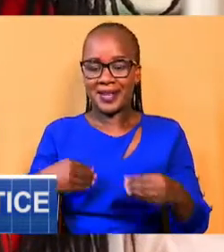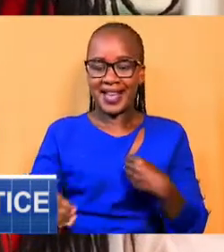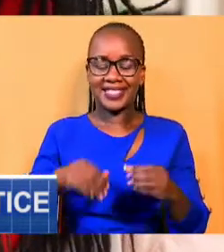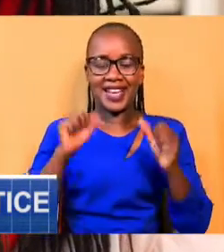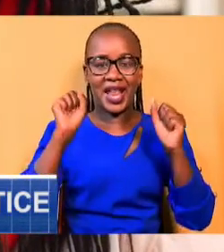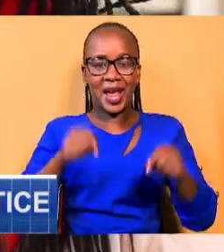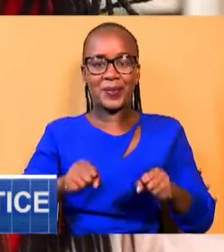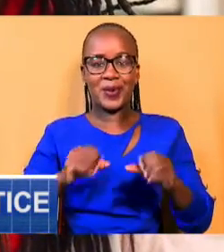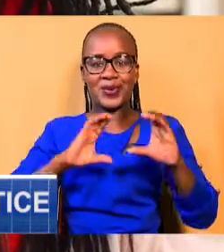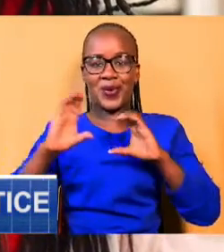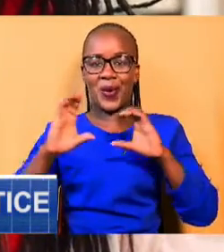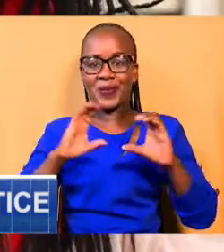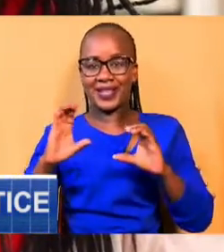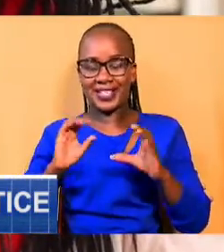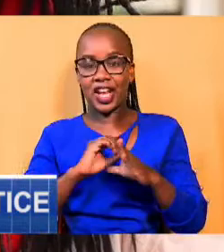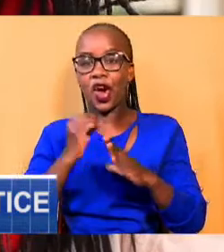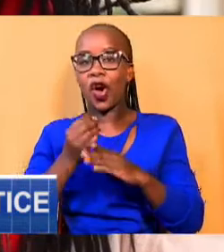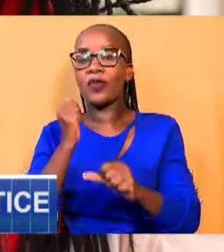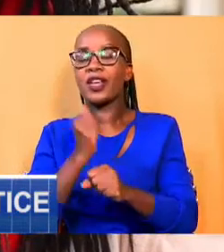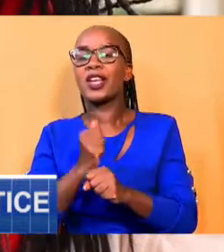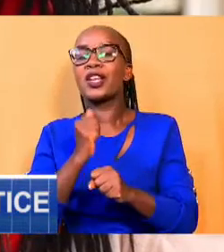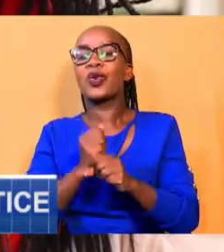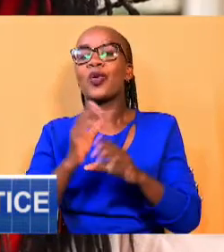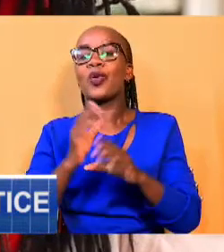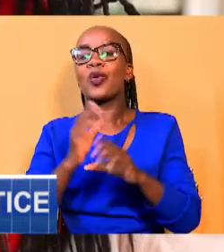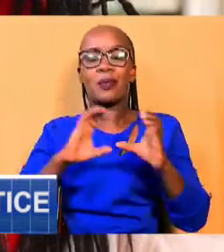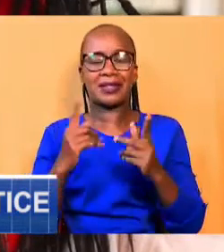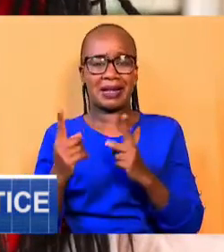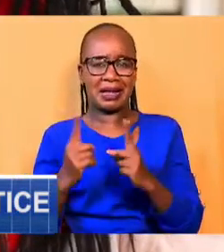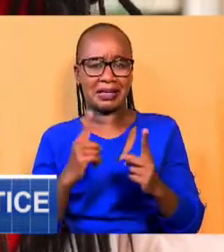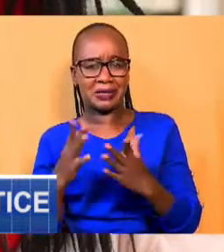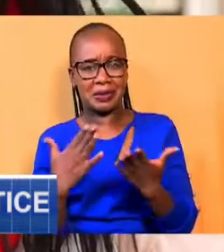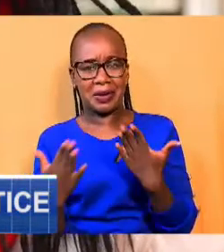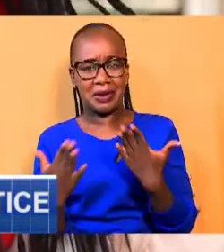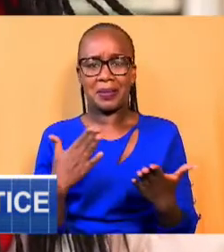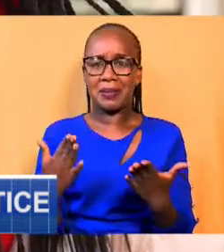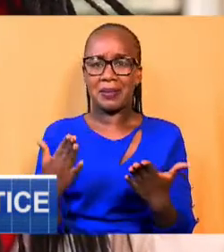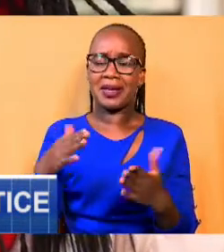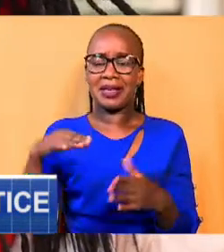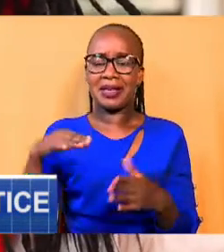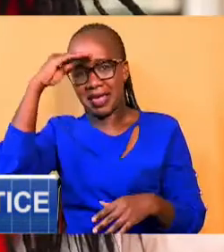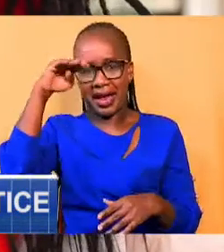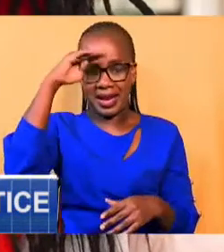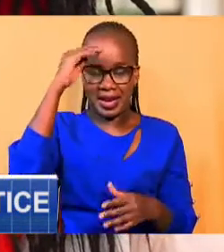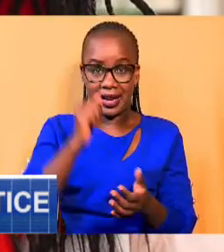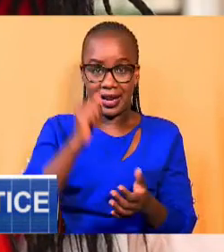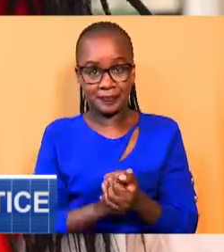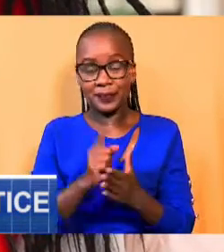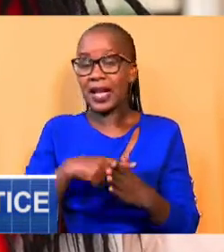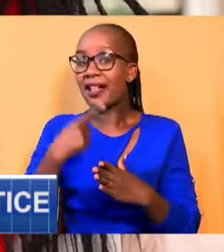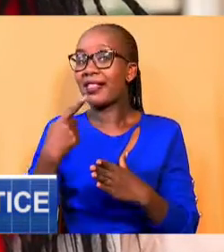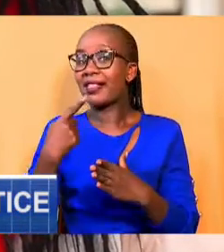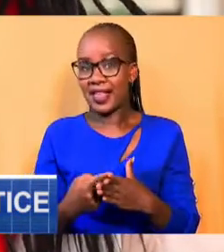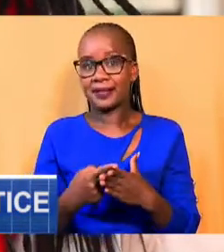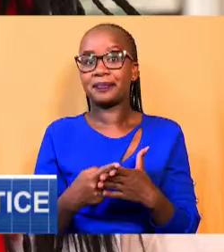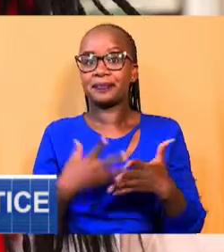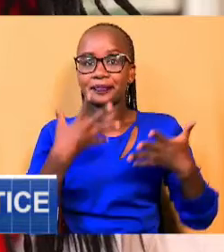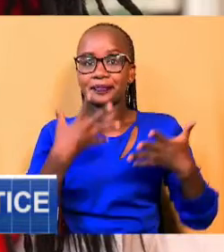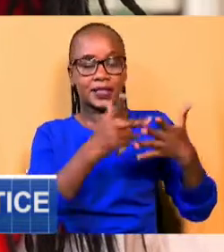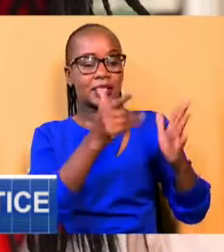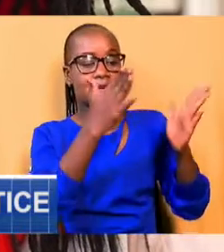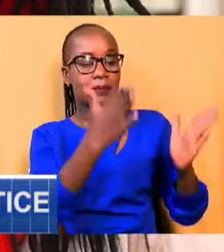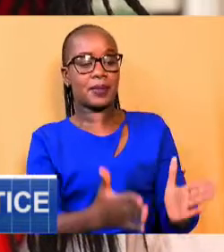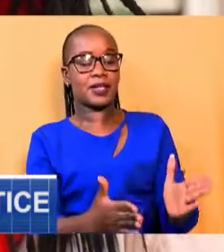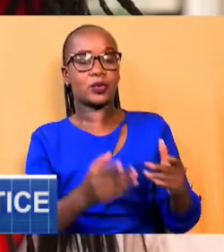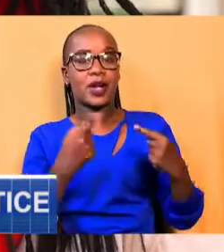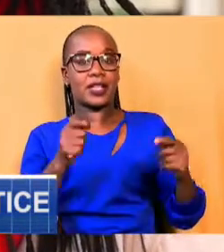are unable to communicate. Or if they do communicate, they talk like they're drunk. So then you end up arresting this